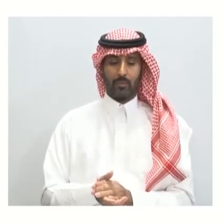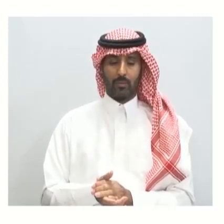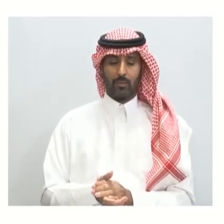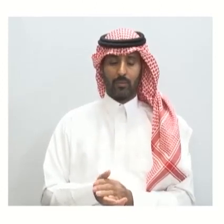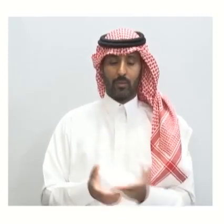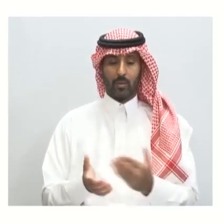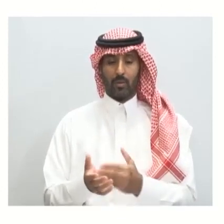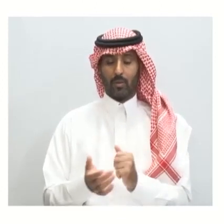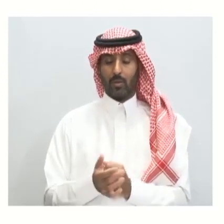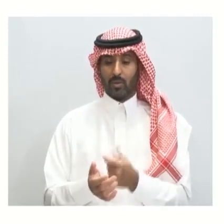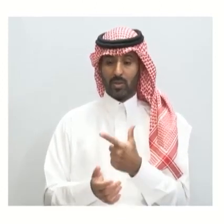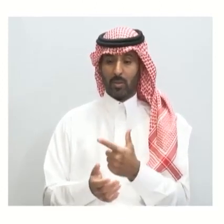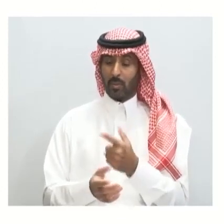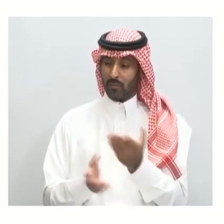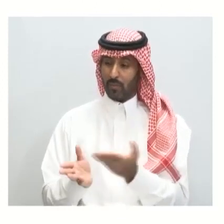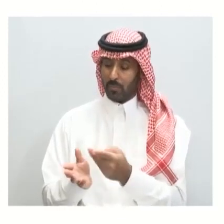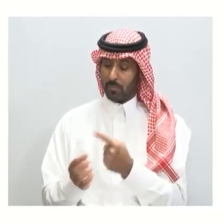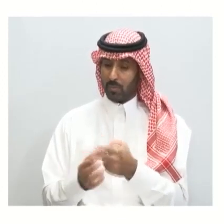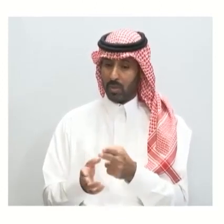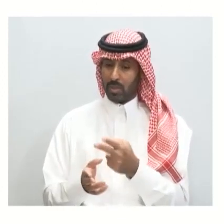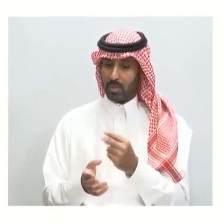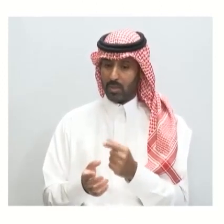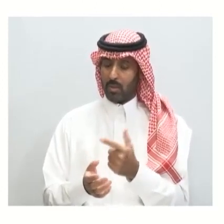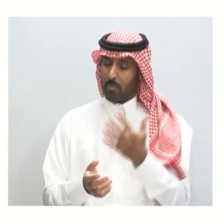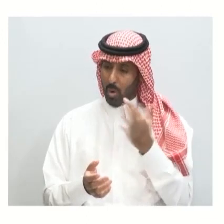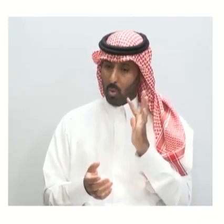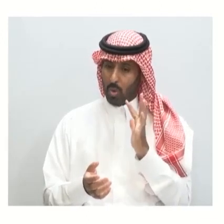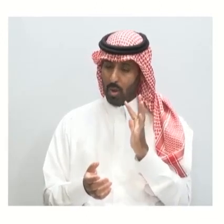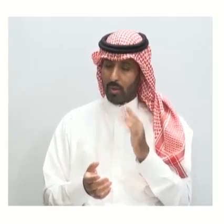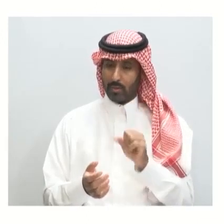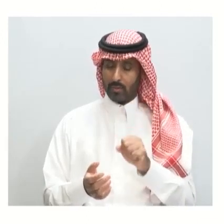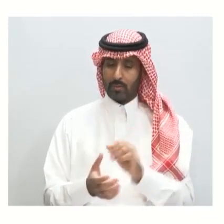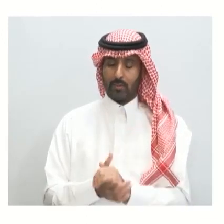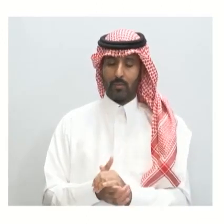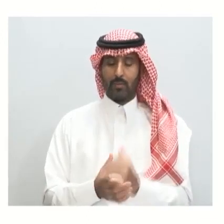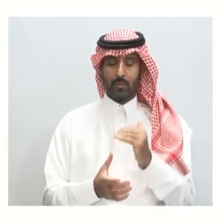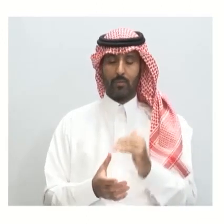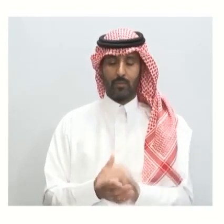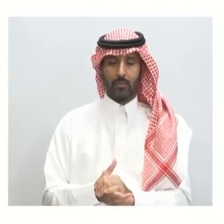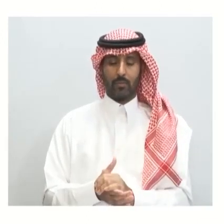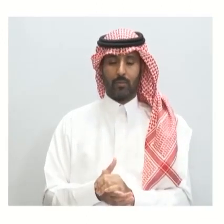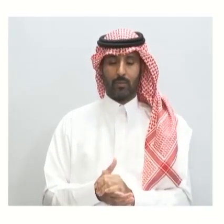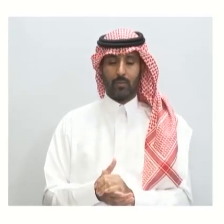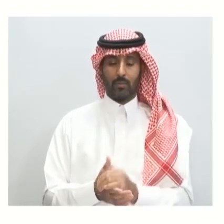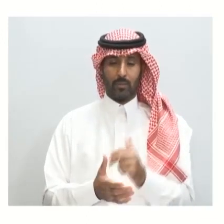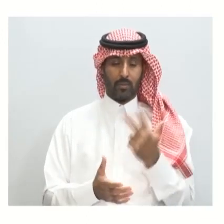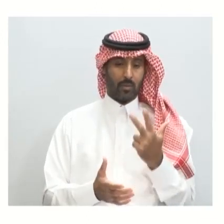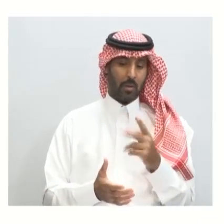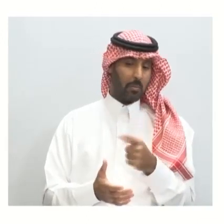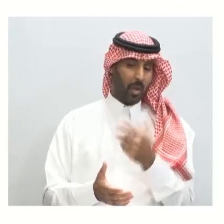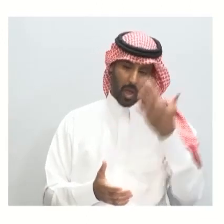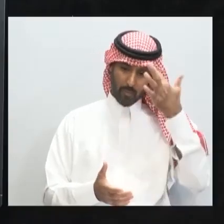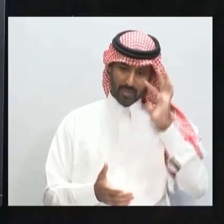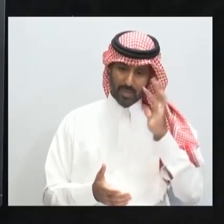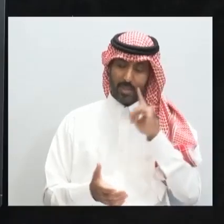And the admission prices are very or quite reasonable. We have here, yes, the answer. Now, actually, number 8, we can say quite